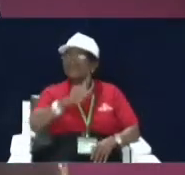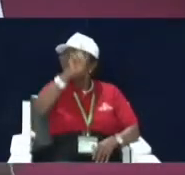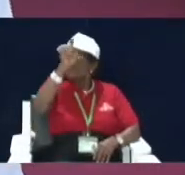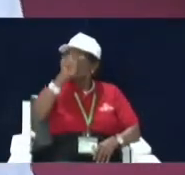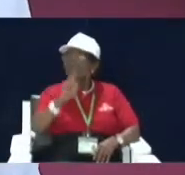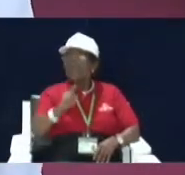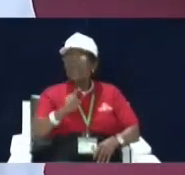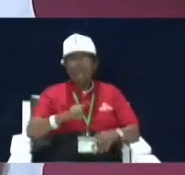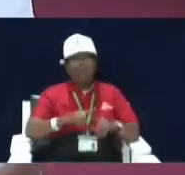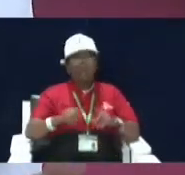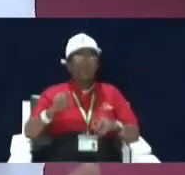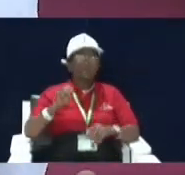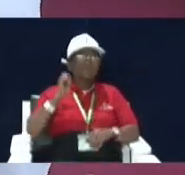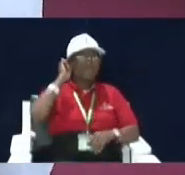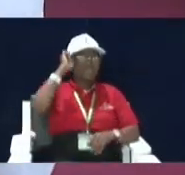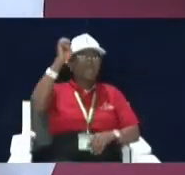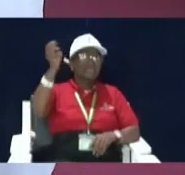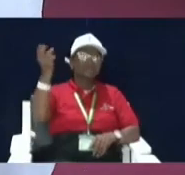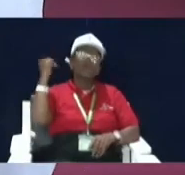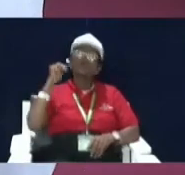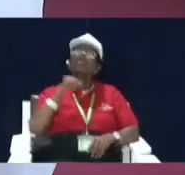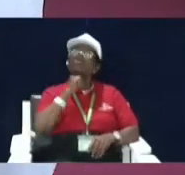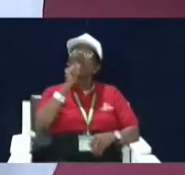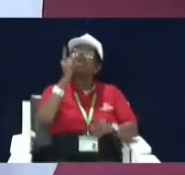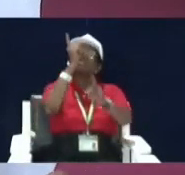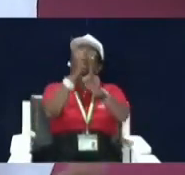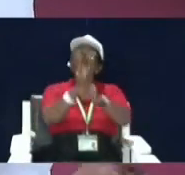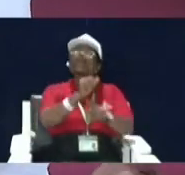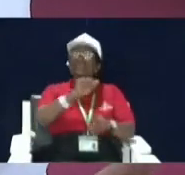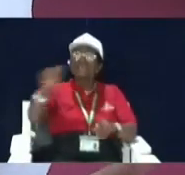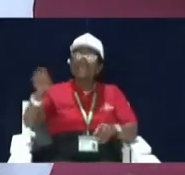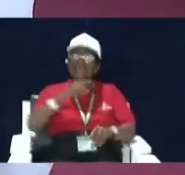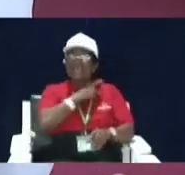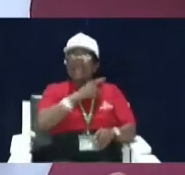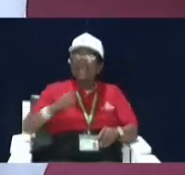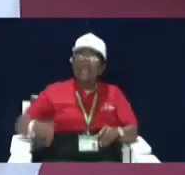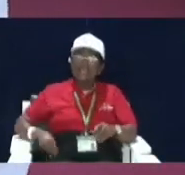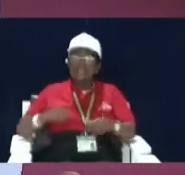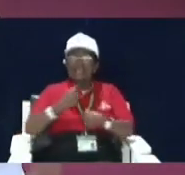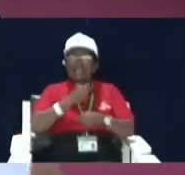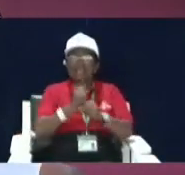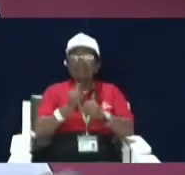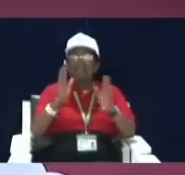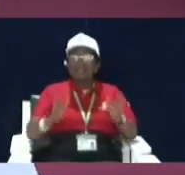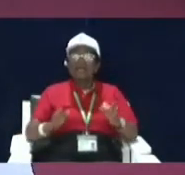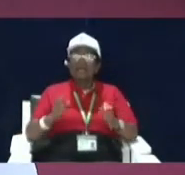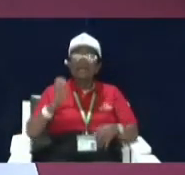But it wasn't just the kingmaker, it was also the king remover.